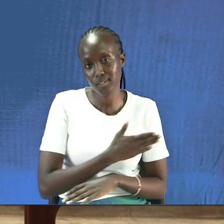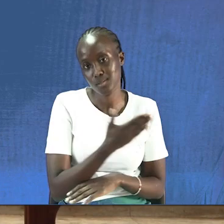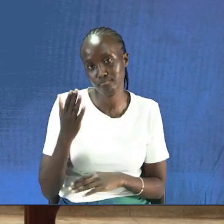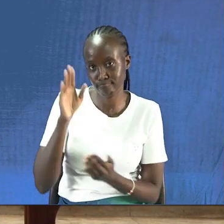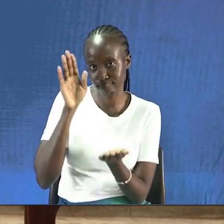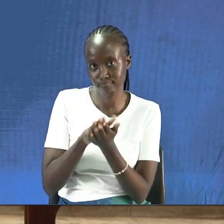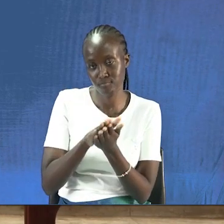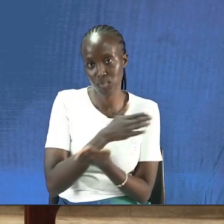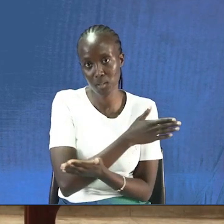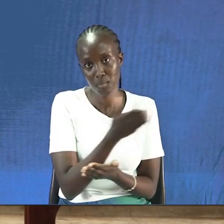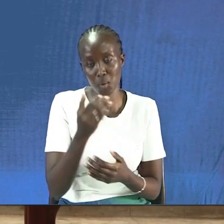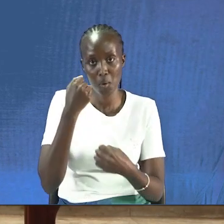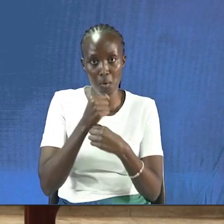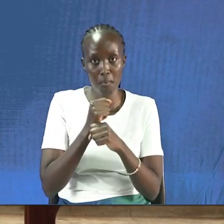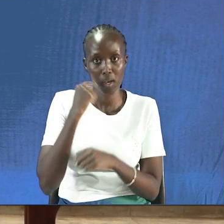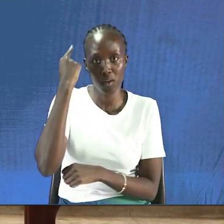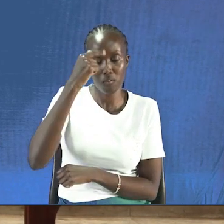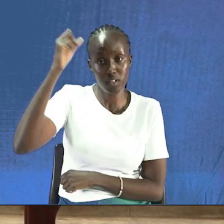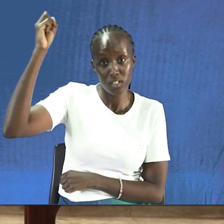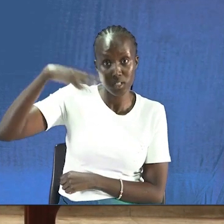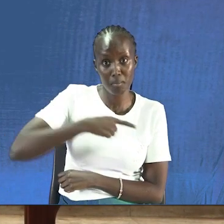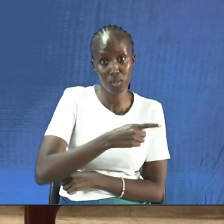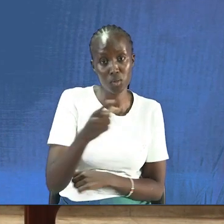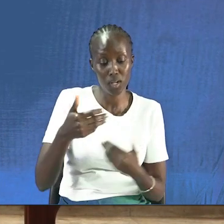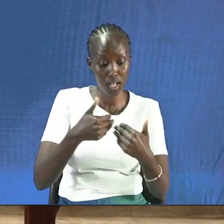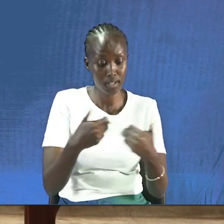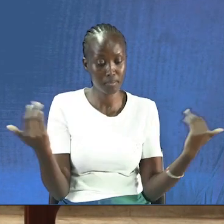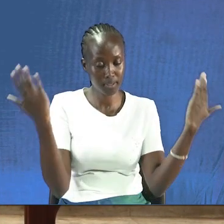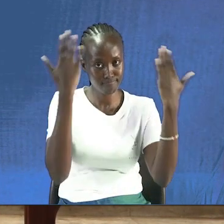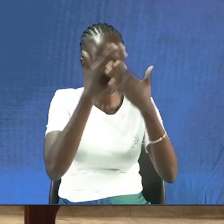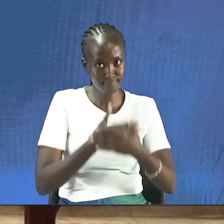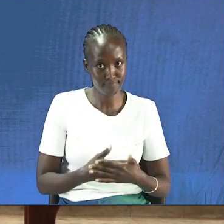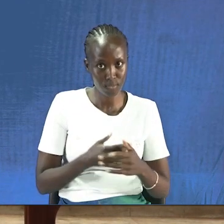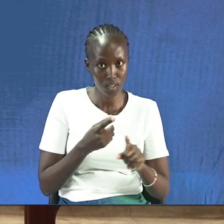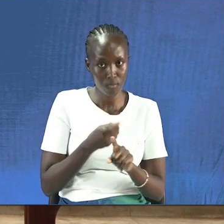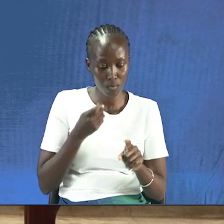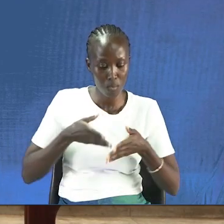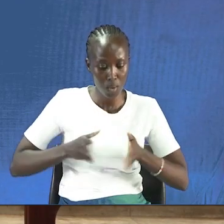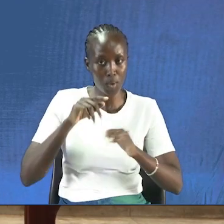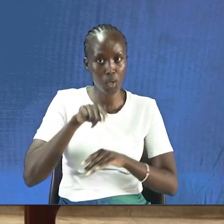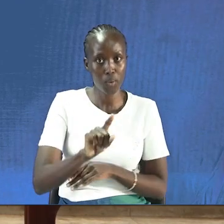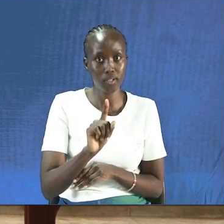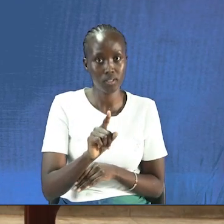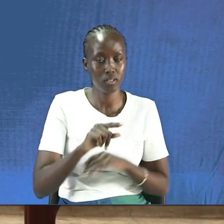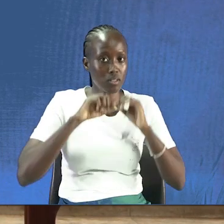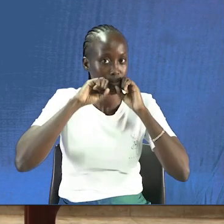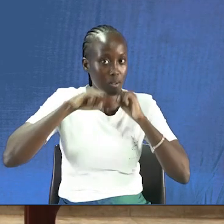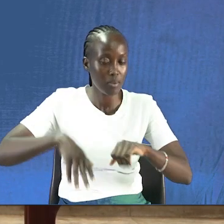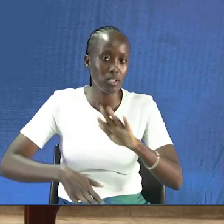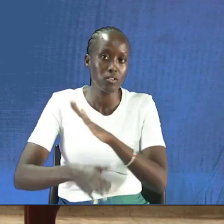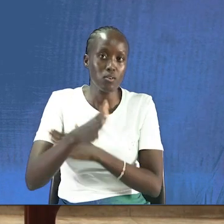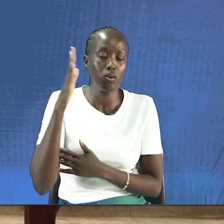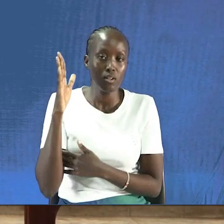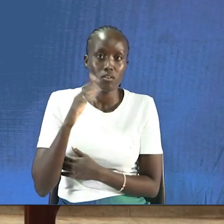Lord make his face to shine upon you and scatter every darkness from before your path. And the